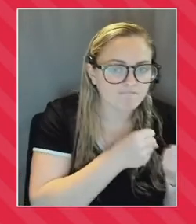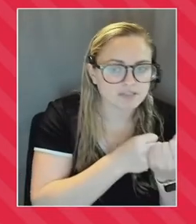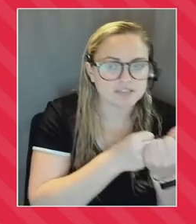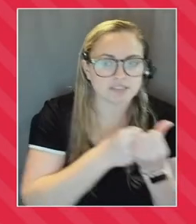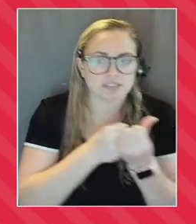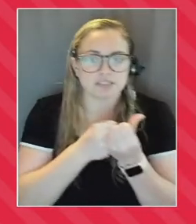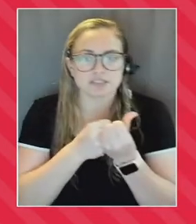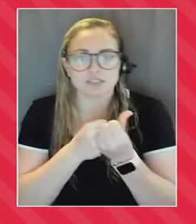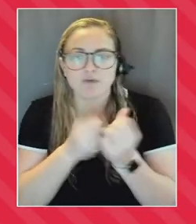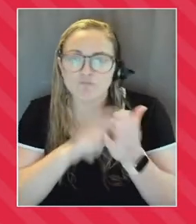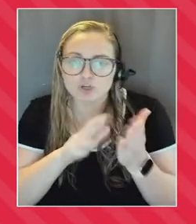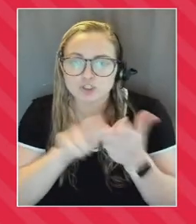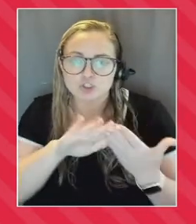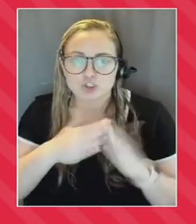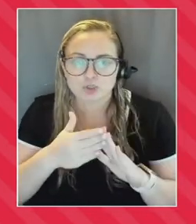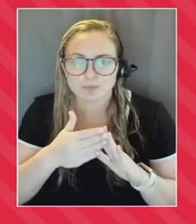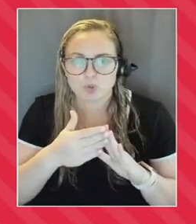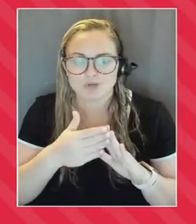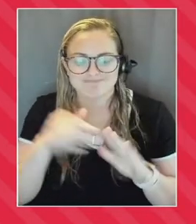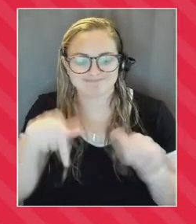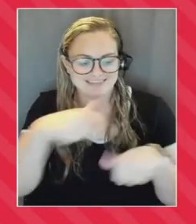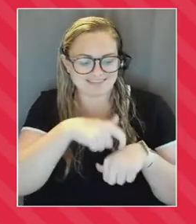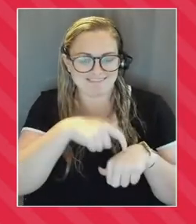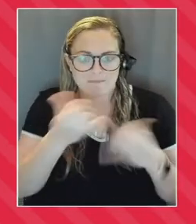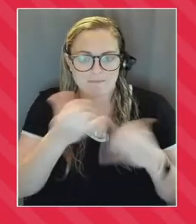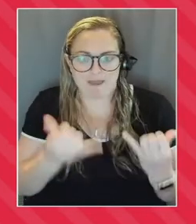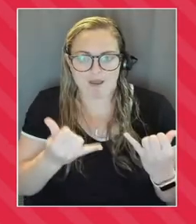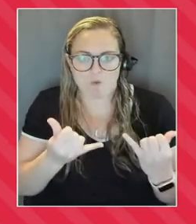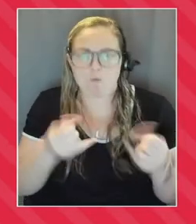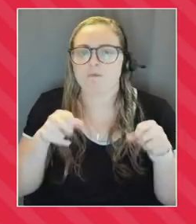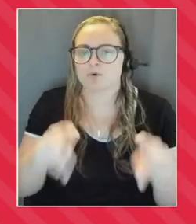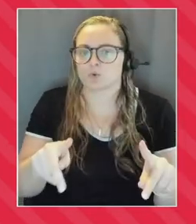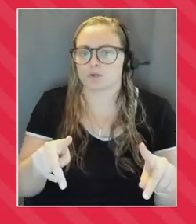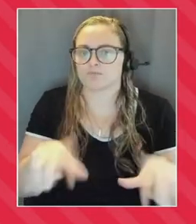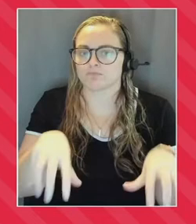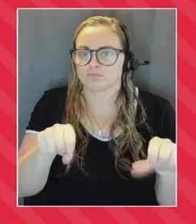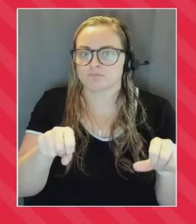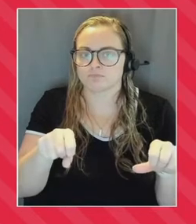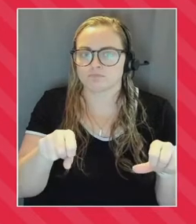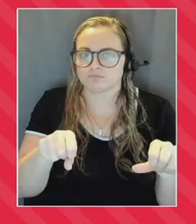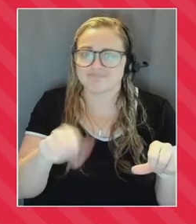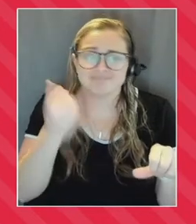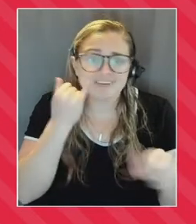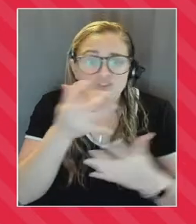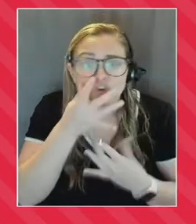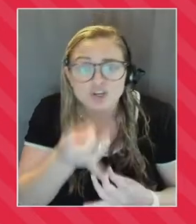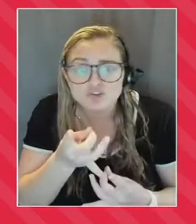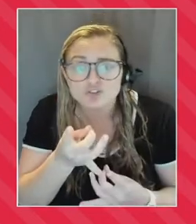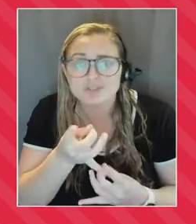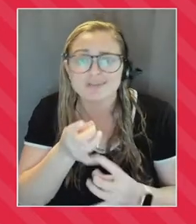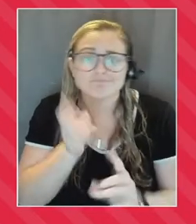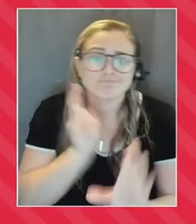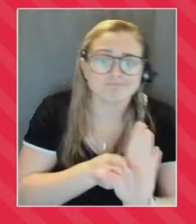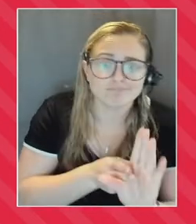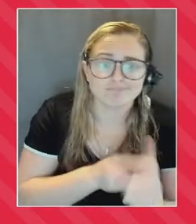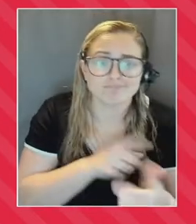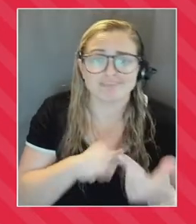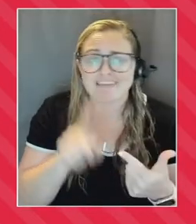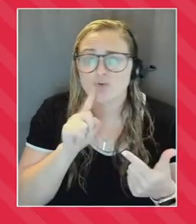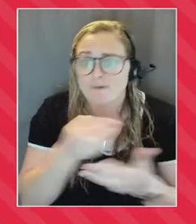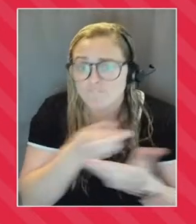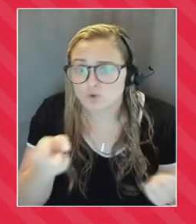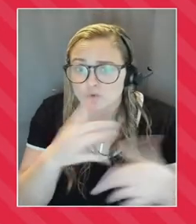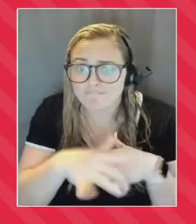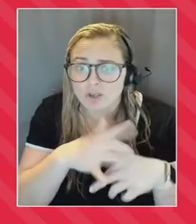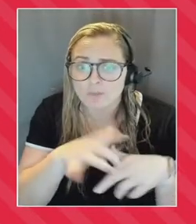community. This is a window of opportunity. So if you're interested, lean in. If you have resources to contribute, use them. If you